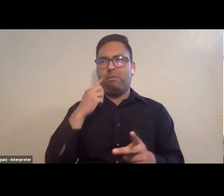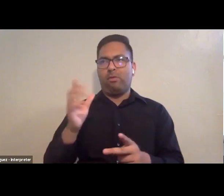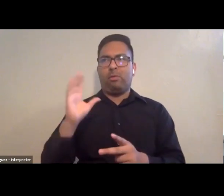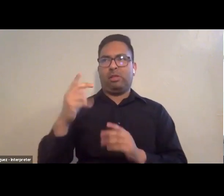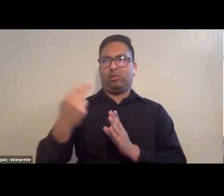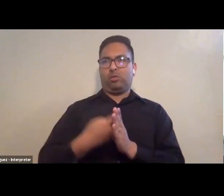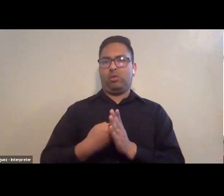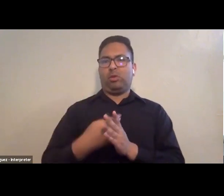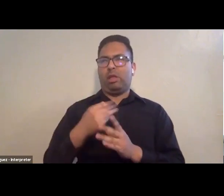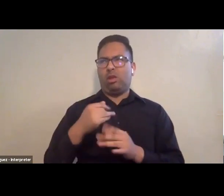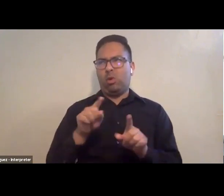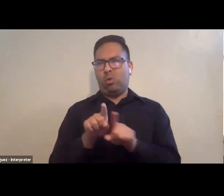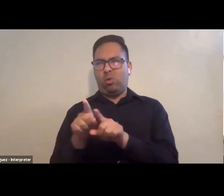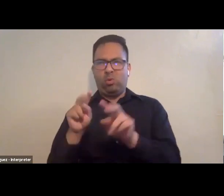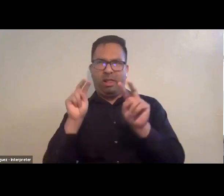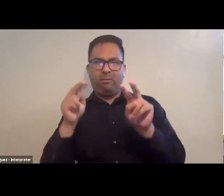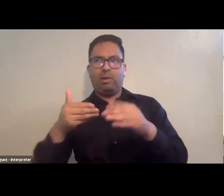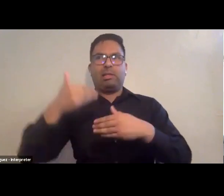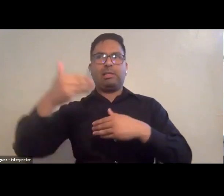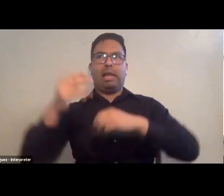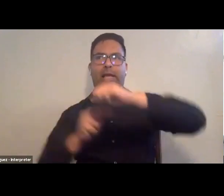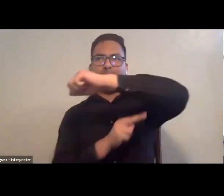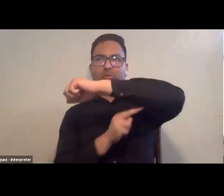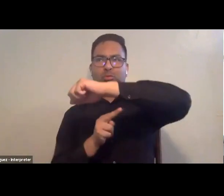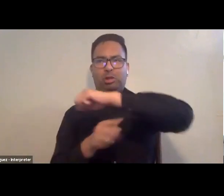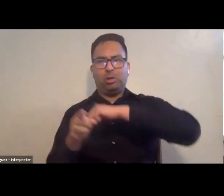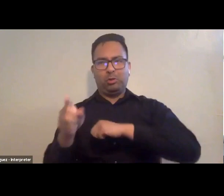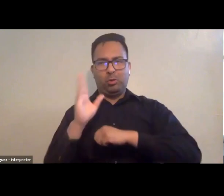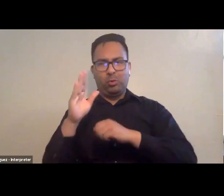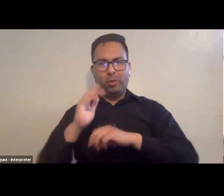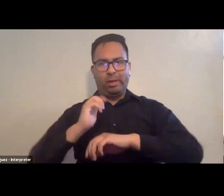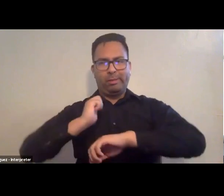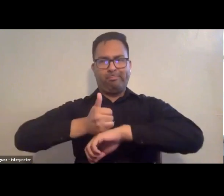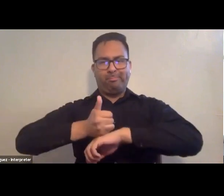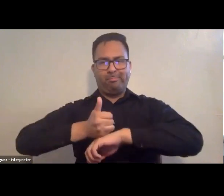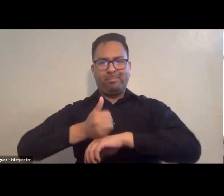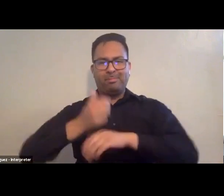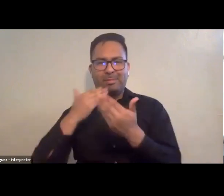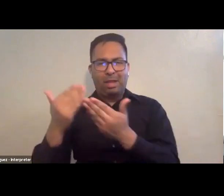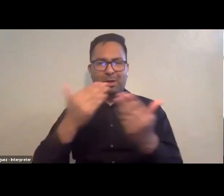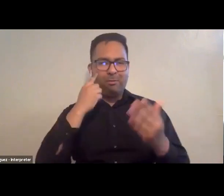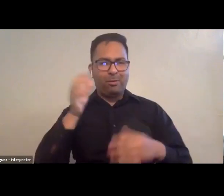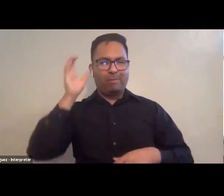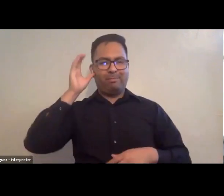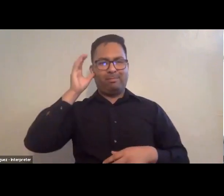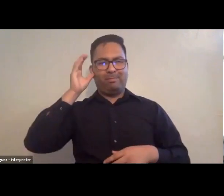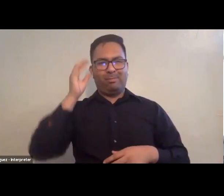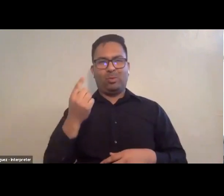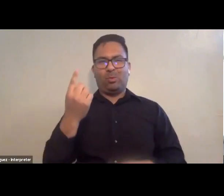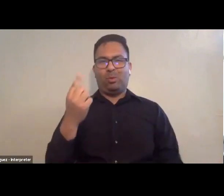I look forward to the next bridge that you will build. Thank you everyone for listening. One love.